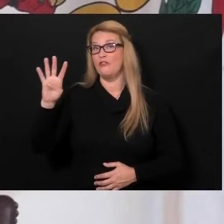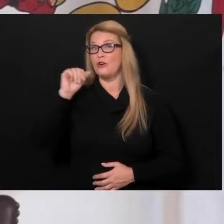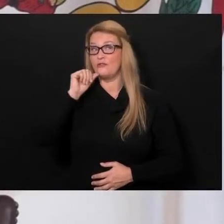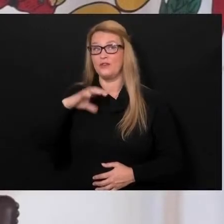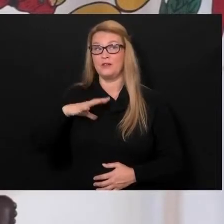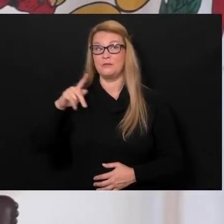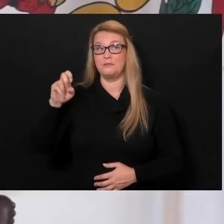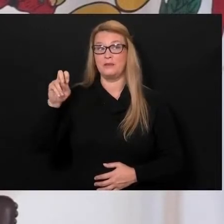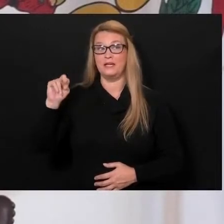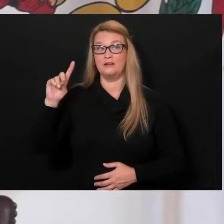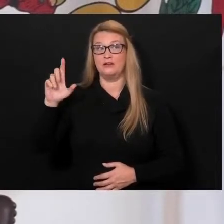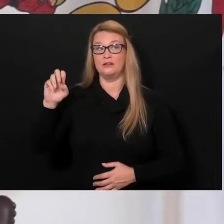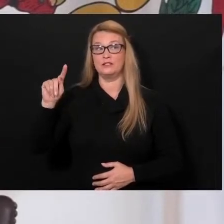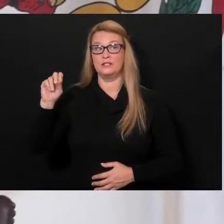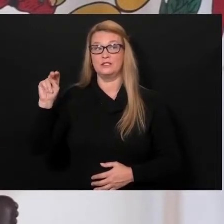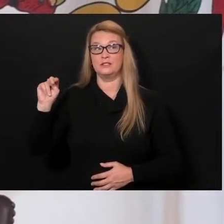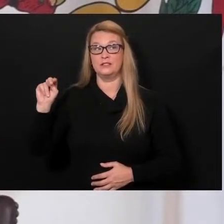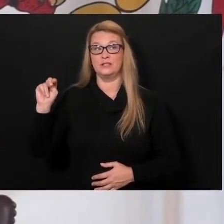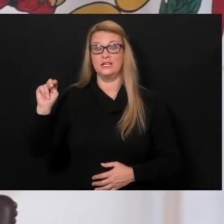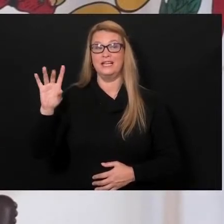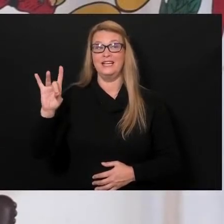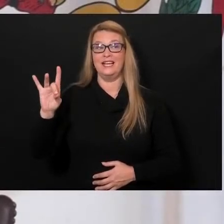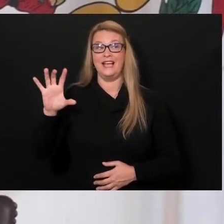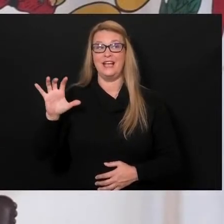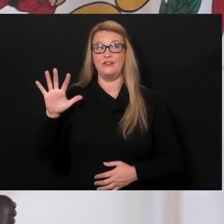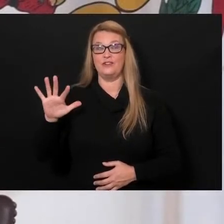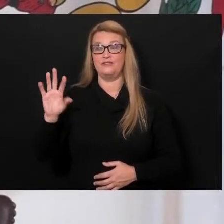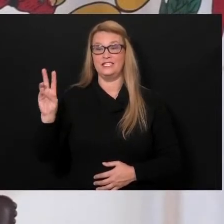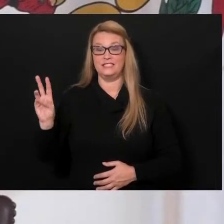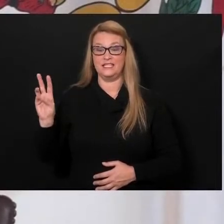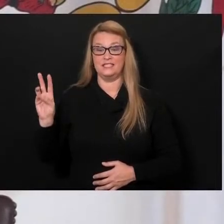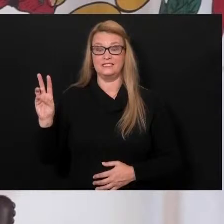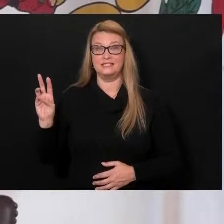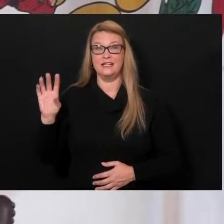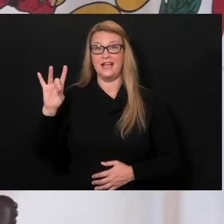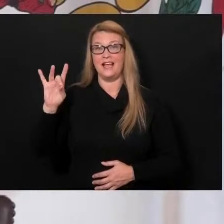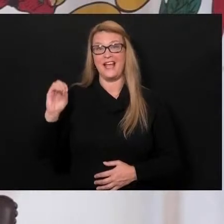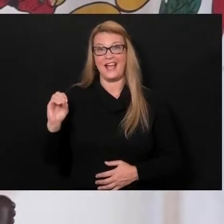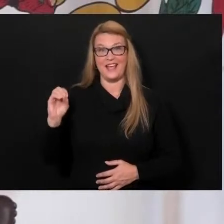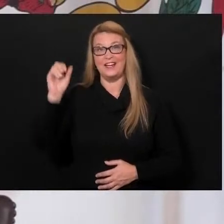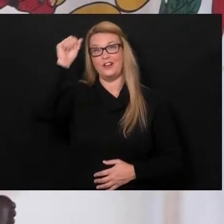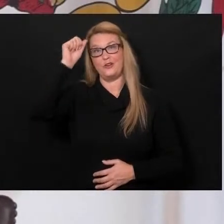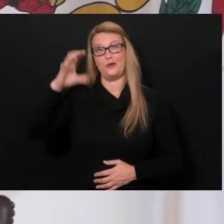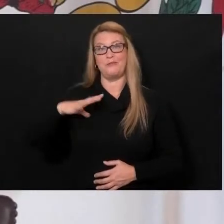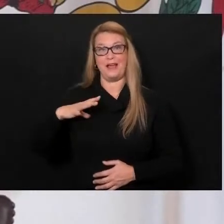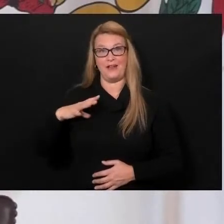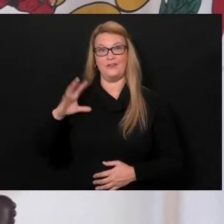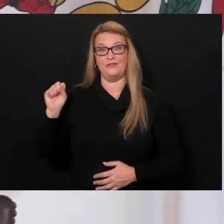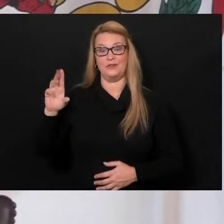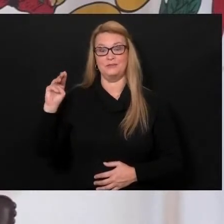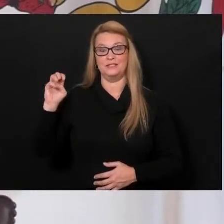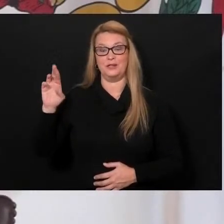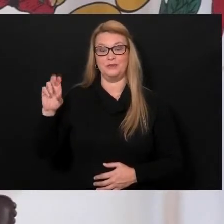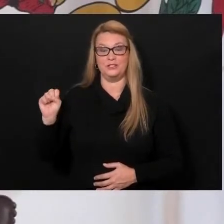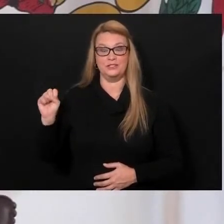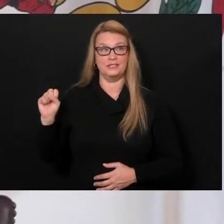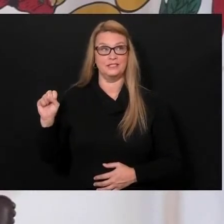from Pendleton County. Our 856th death is an 80-year-old male from Summers County.